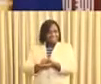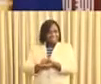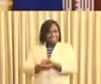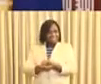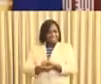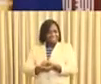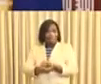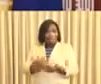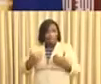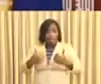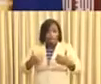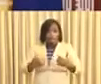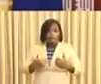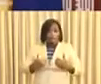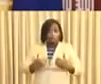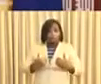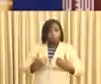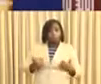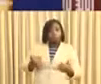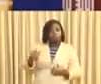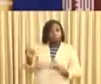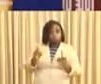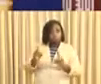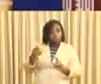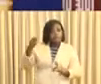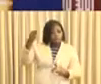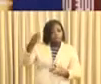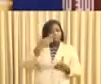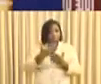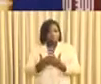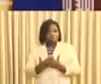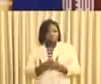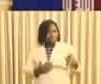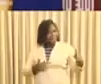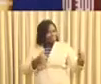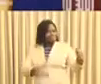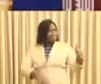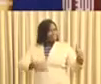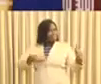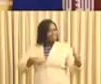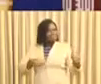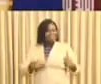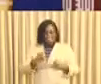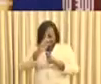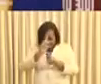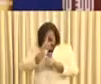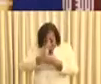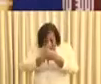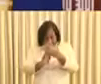future. I'm truly proud and indeed humbled to stand here today as your